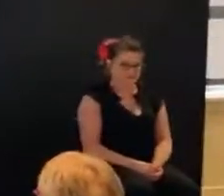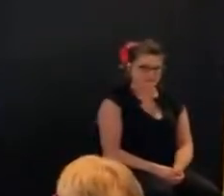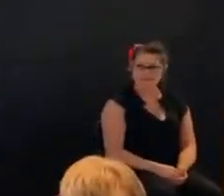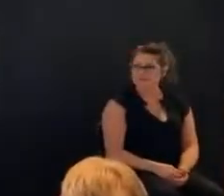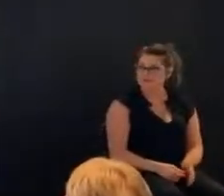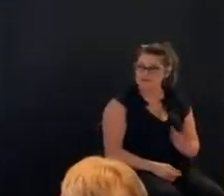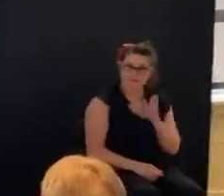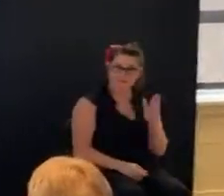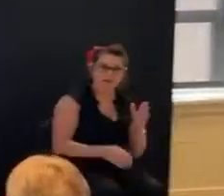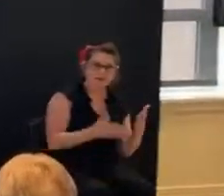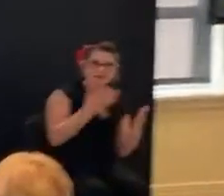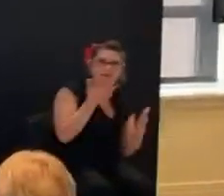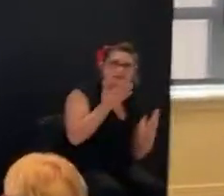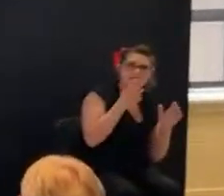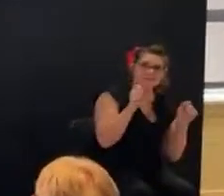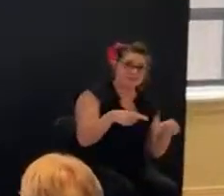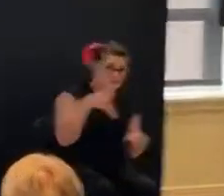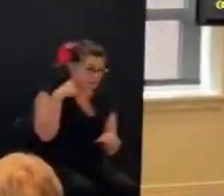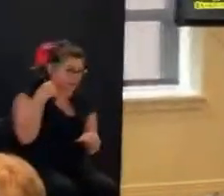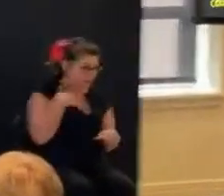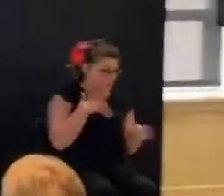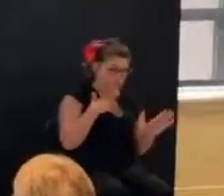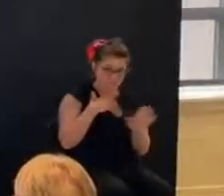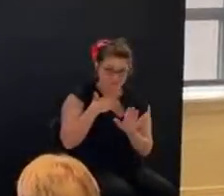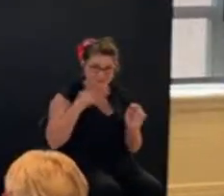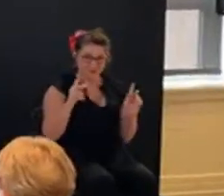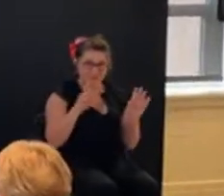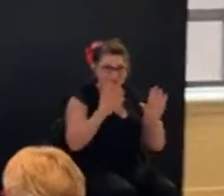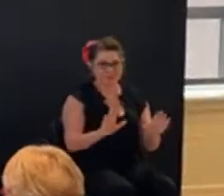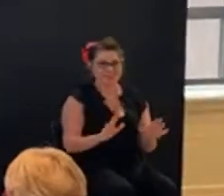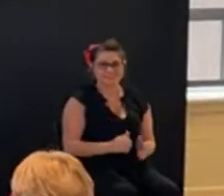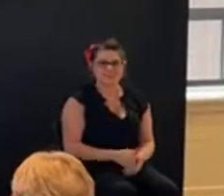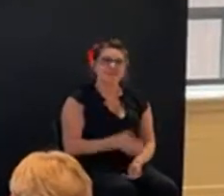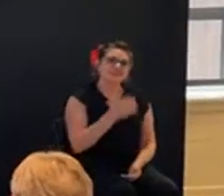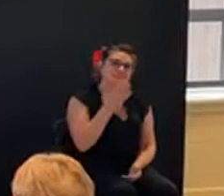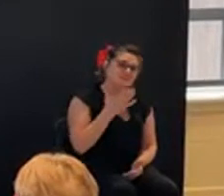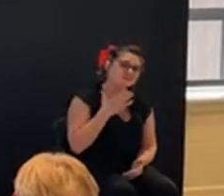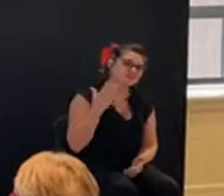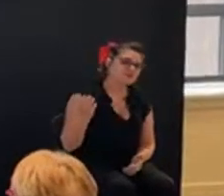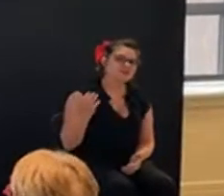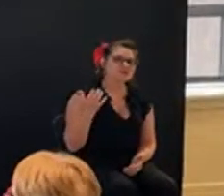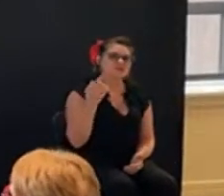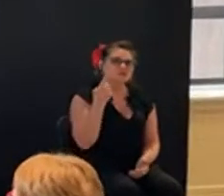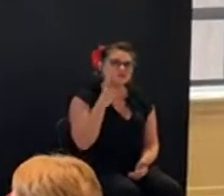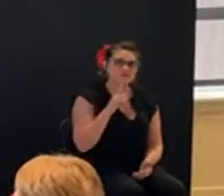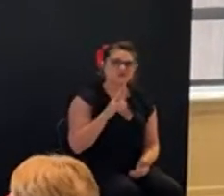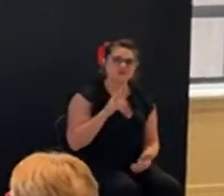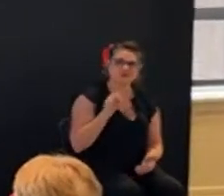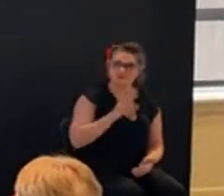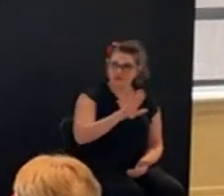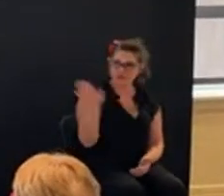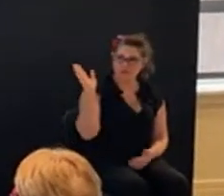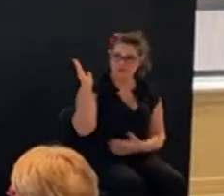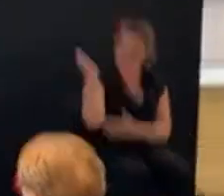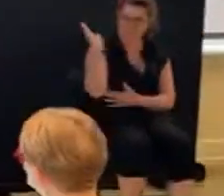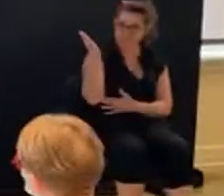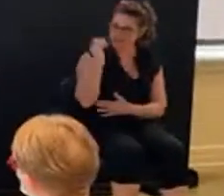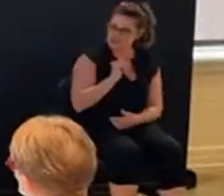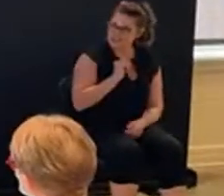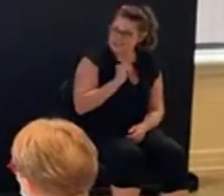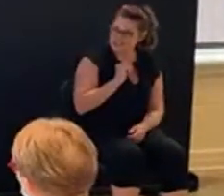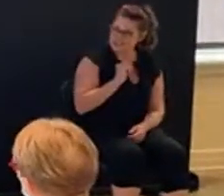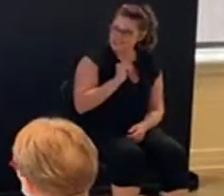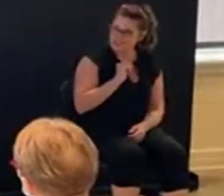Awesome. Thanks. Can you hear me okay? Okay, great. Well, thank you so much for your presentations. I'm going to